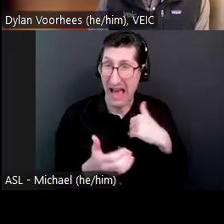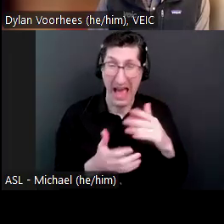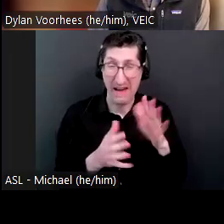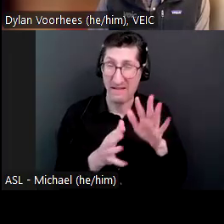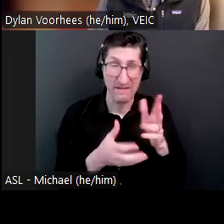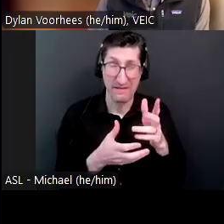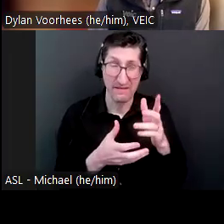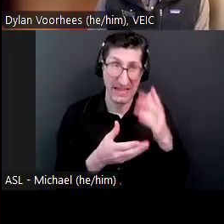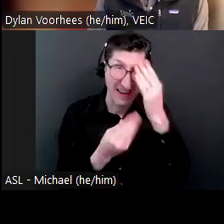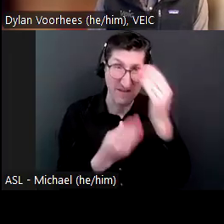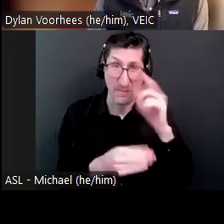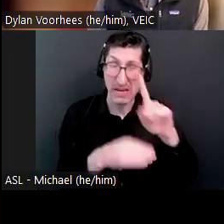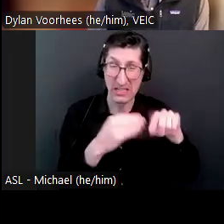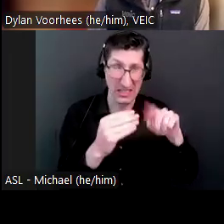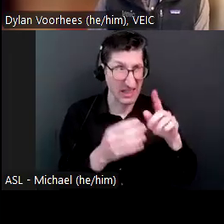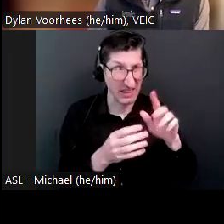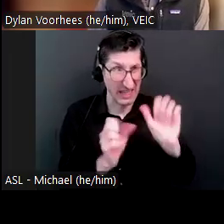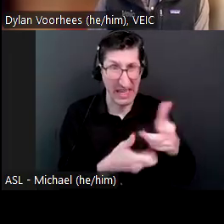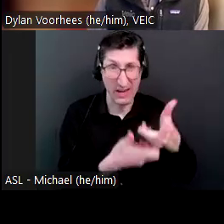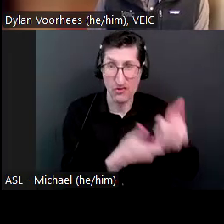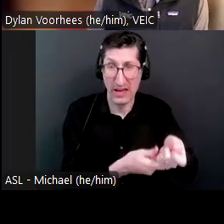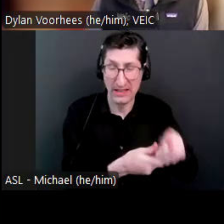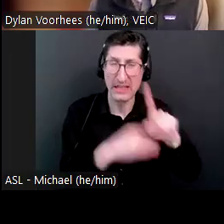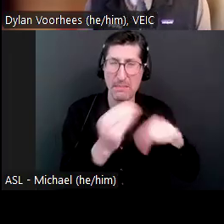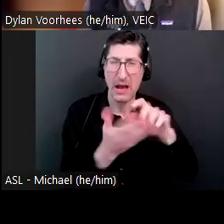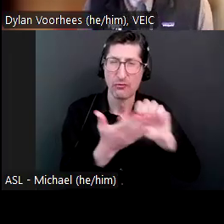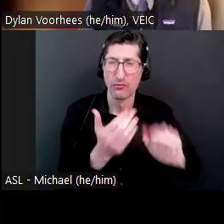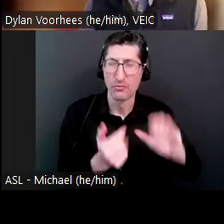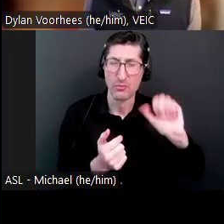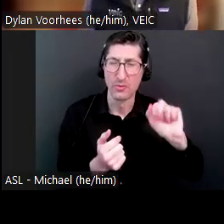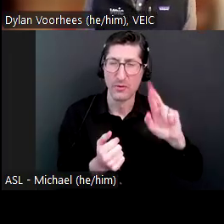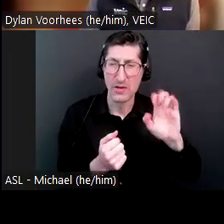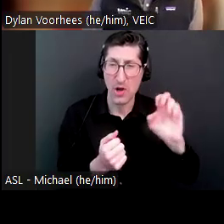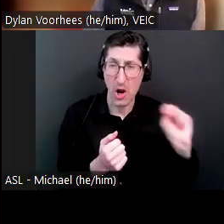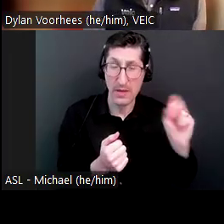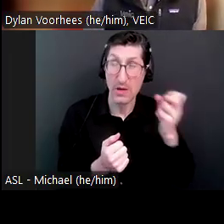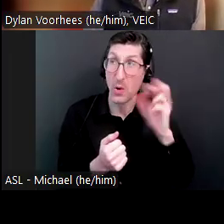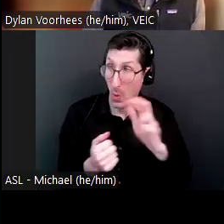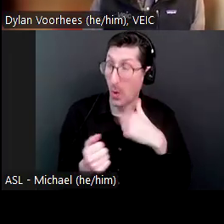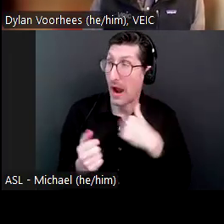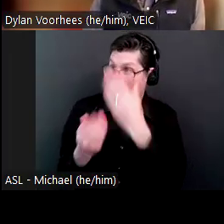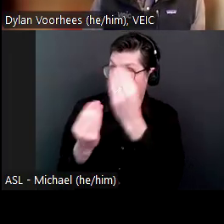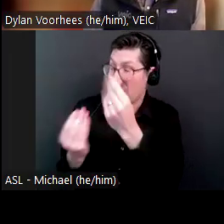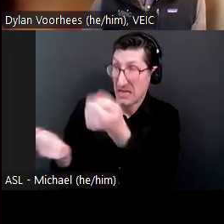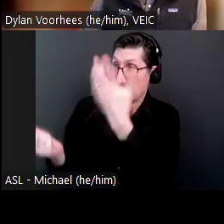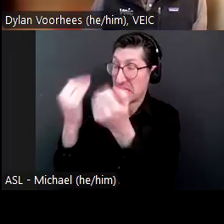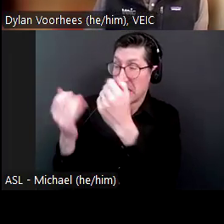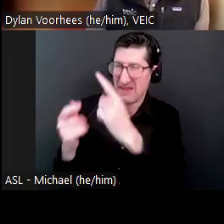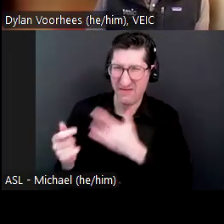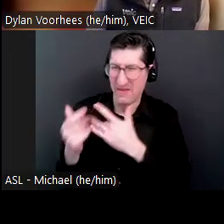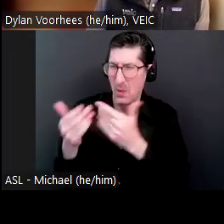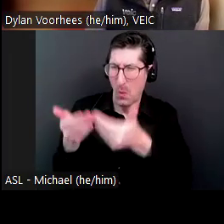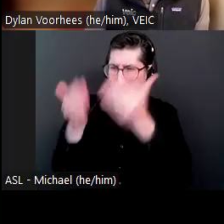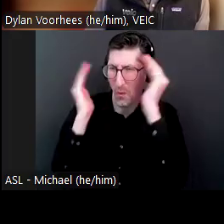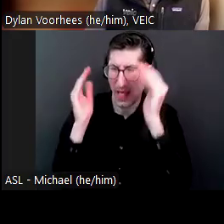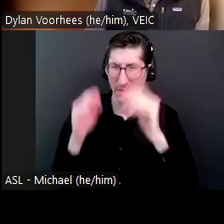about decarbonization or, in fact, be overwhelmed by information and messages coming at them about